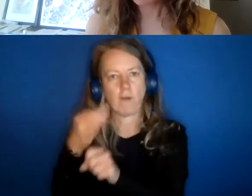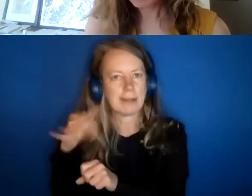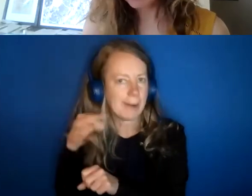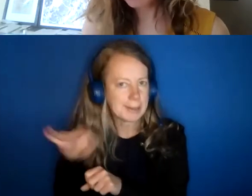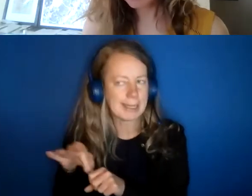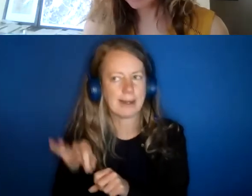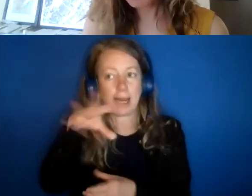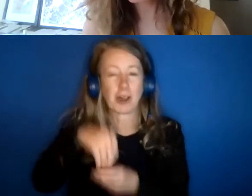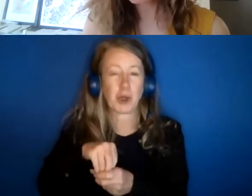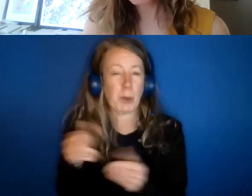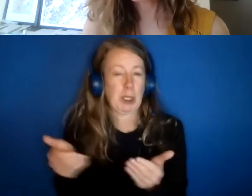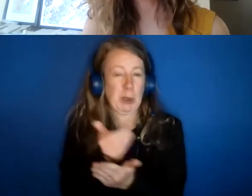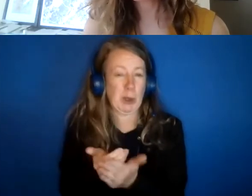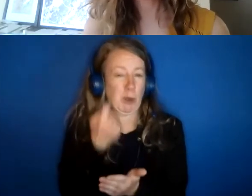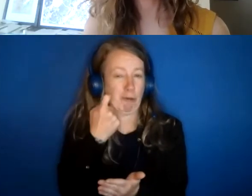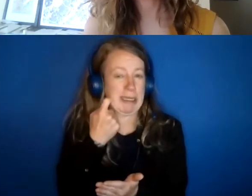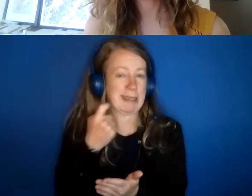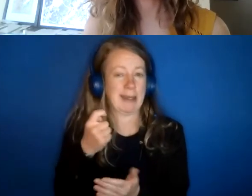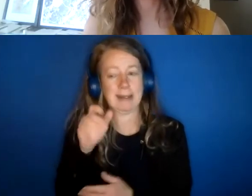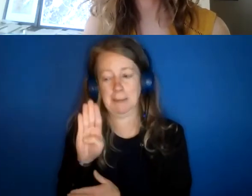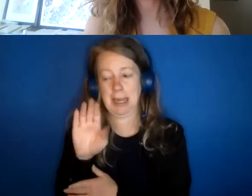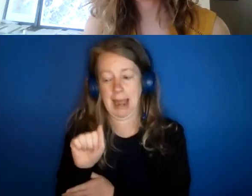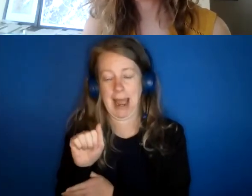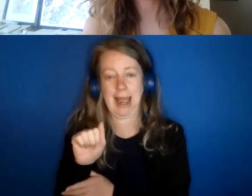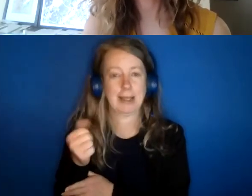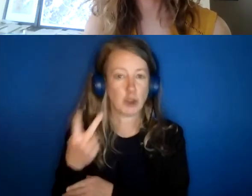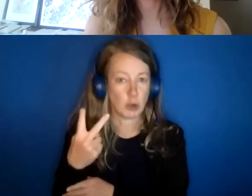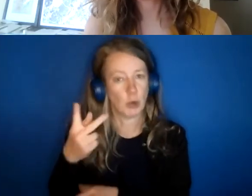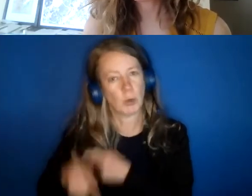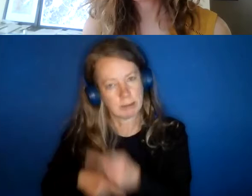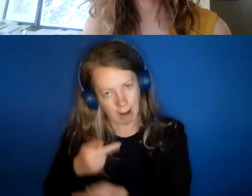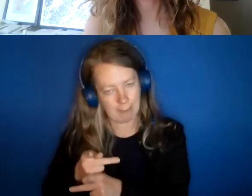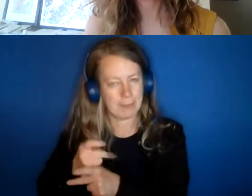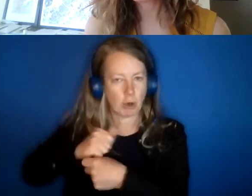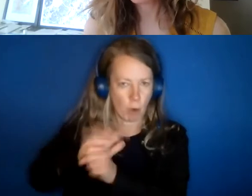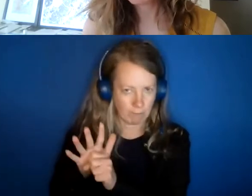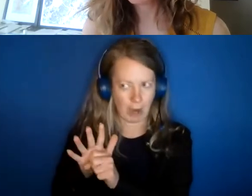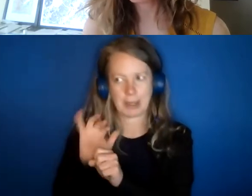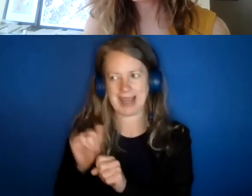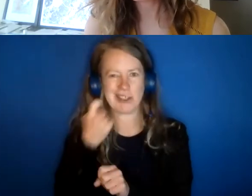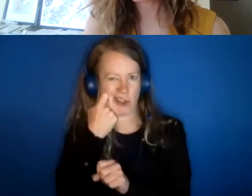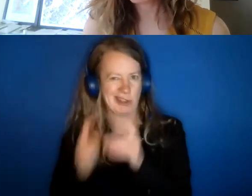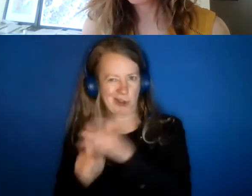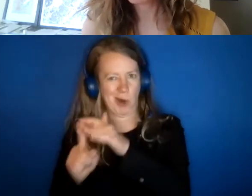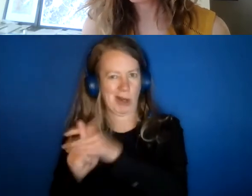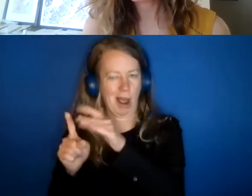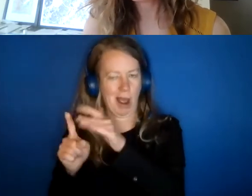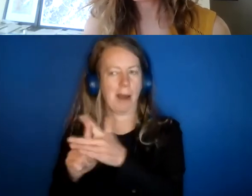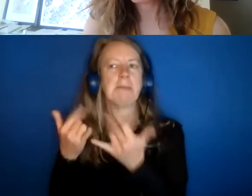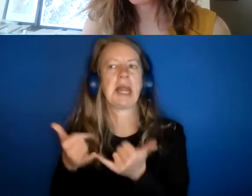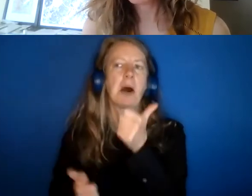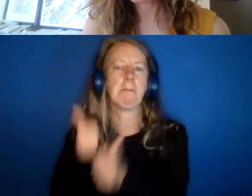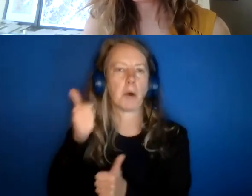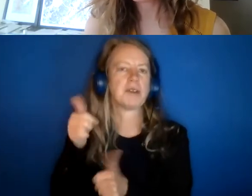new BA2 type that has emerged over the last several weeks and now comprises the majority of infections in the